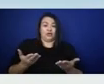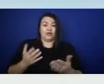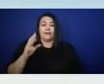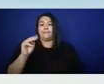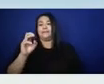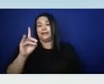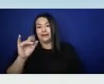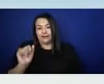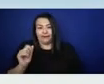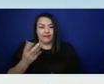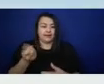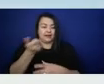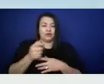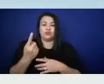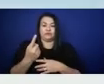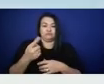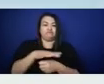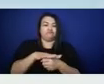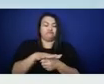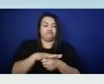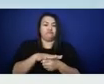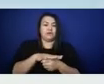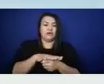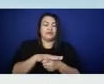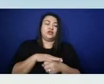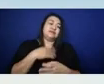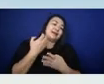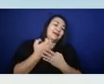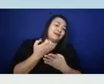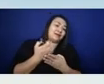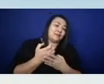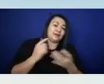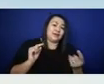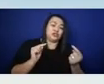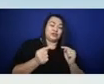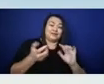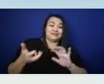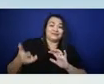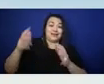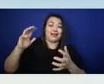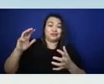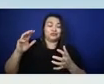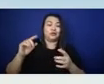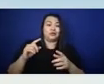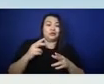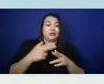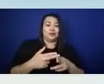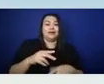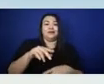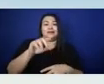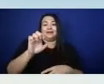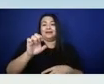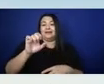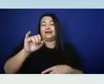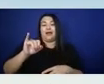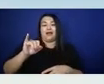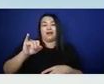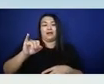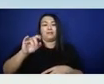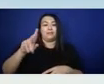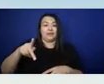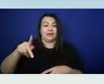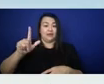which are the Paycheck Protection Program, PPP, as everyone knows it by, both